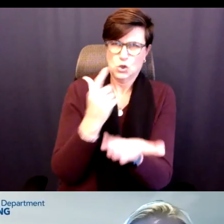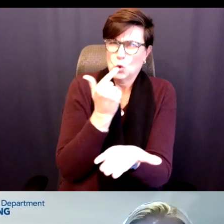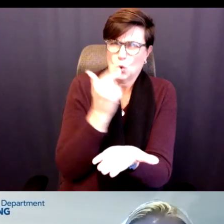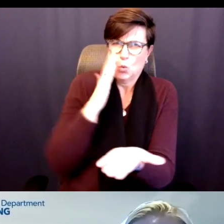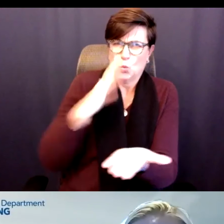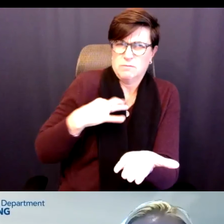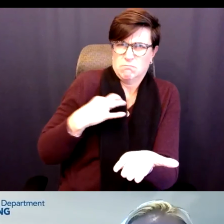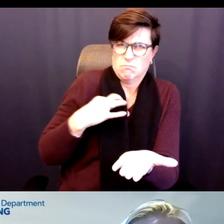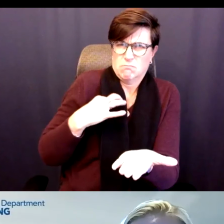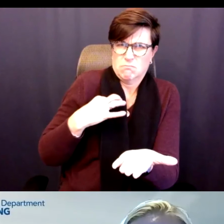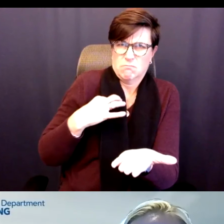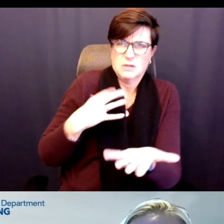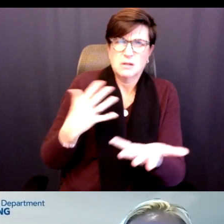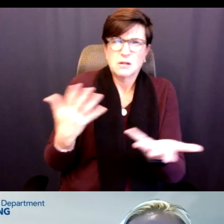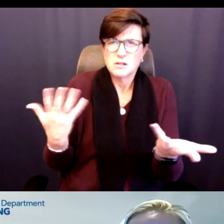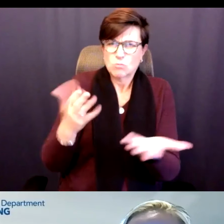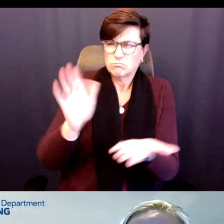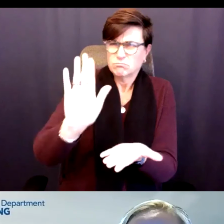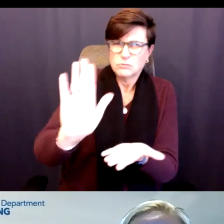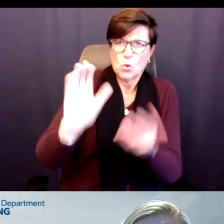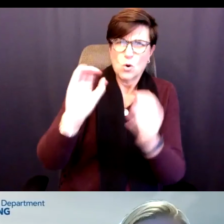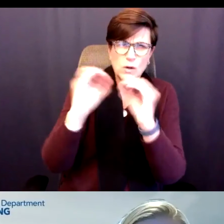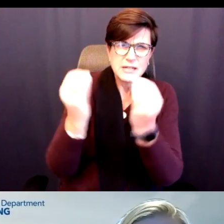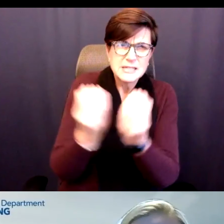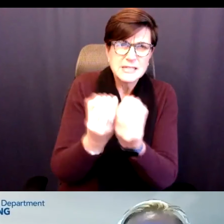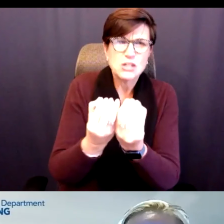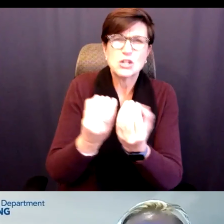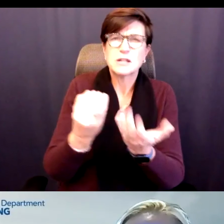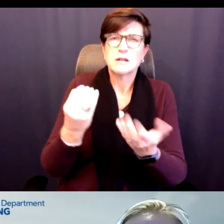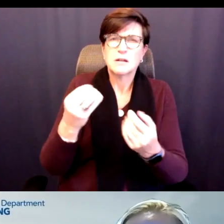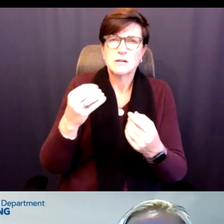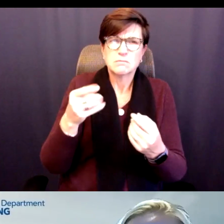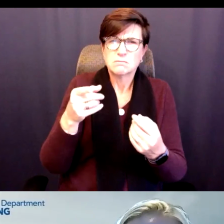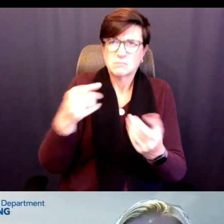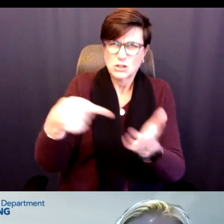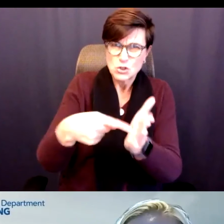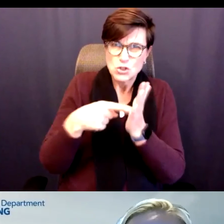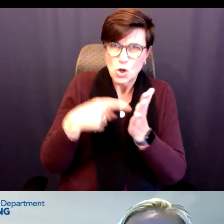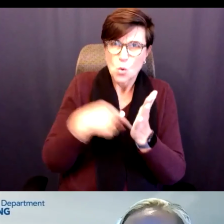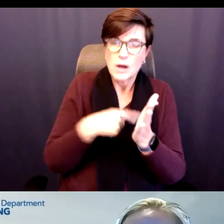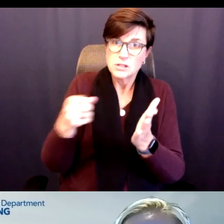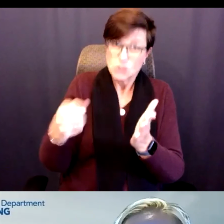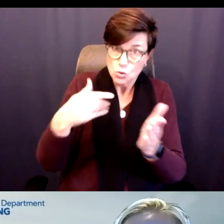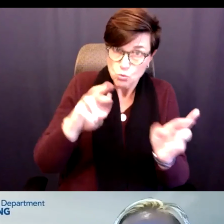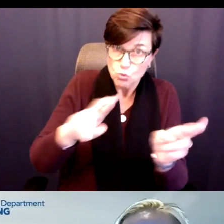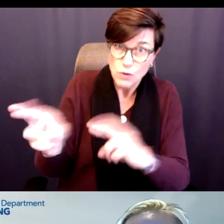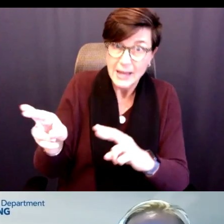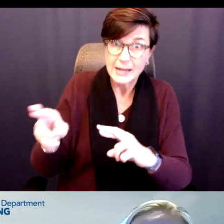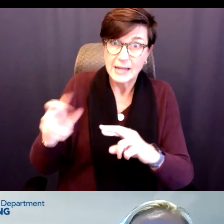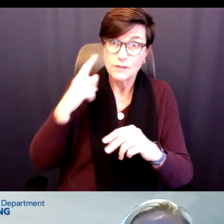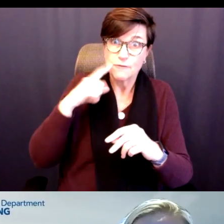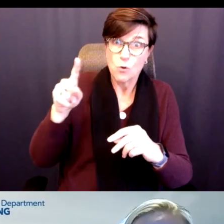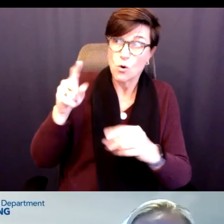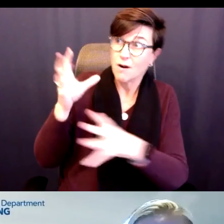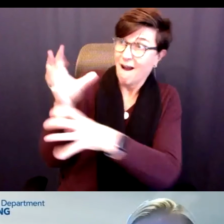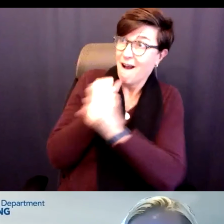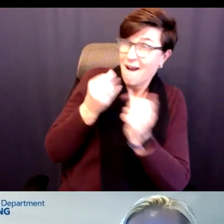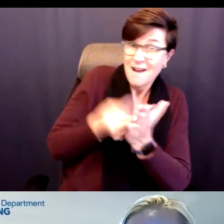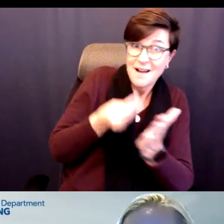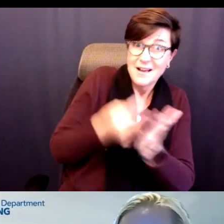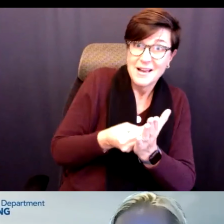characteristics of an applicant demonstrates they have the readiness to plan and develop a local age and disability